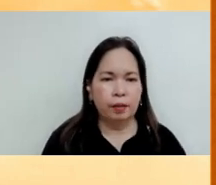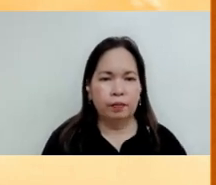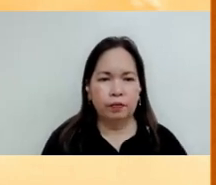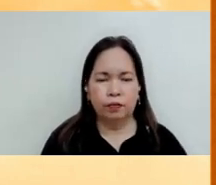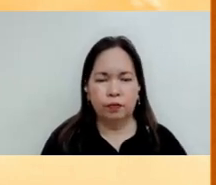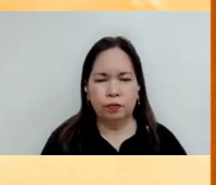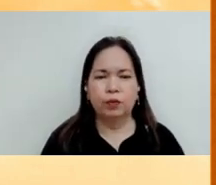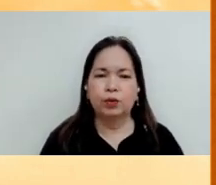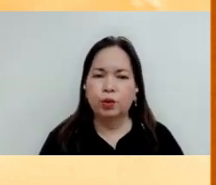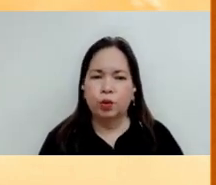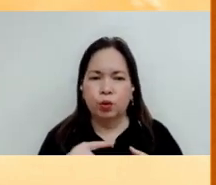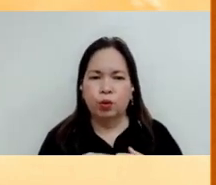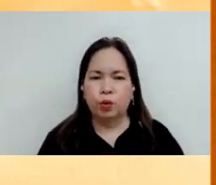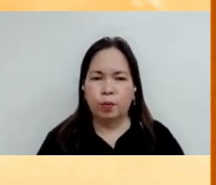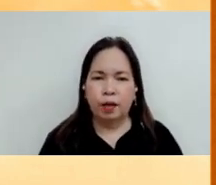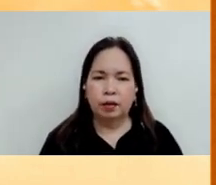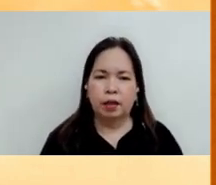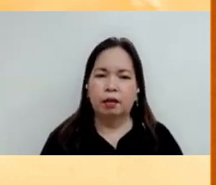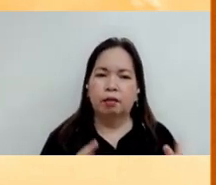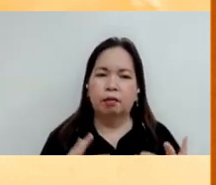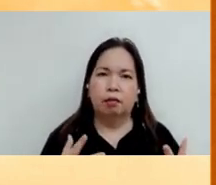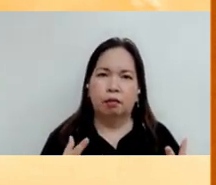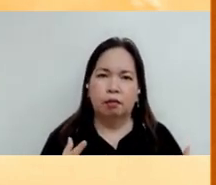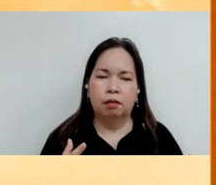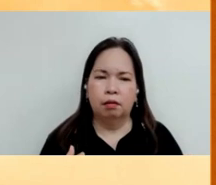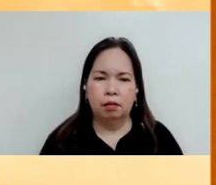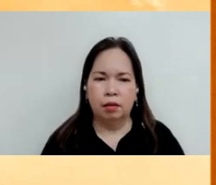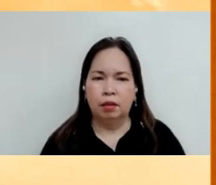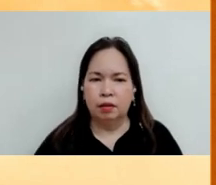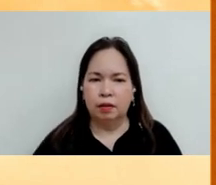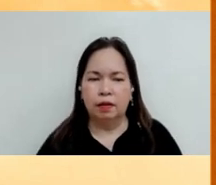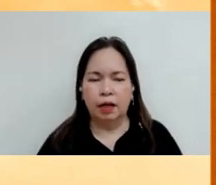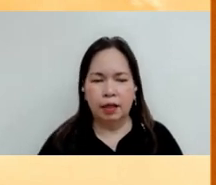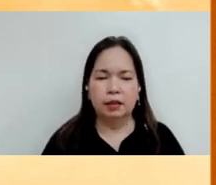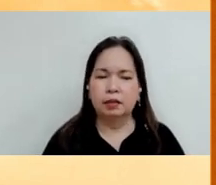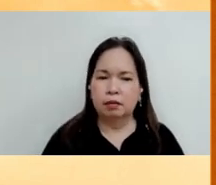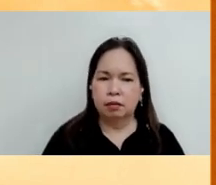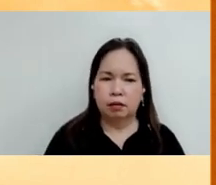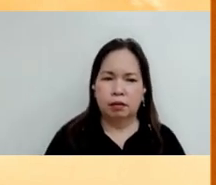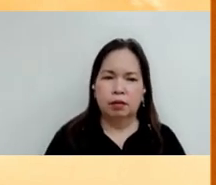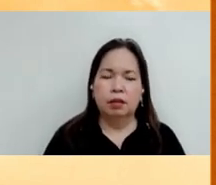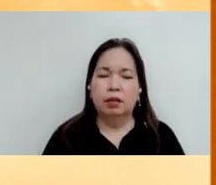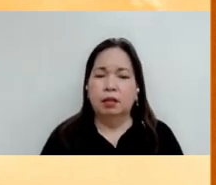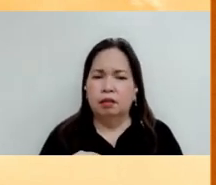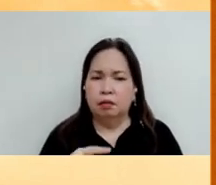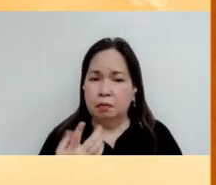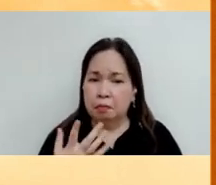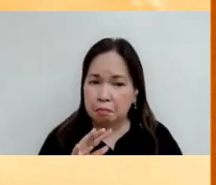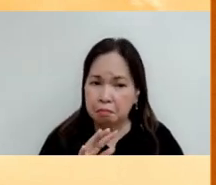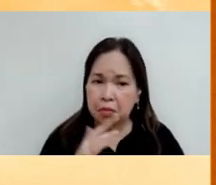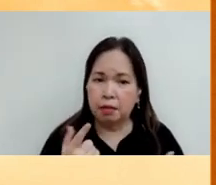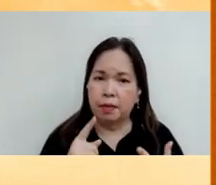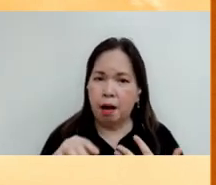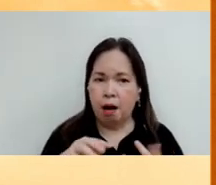or school, right? For teenagers, it's more internal. So it could relate to their performance, how other people perceive